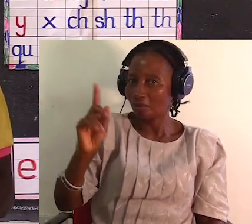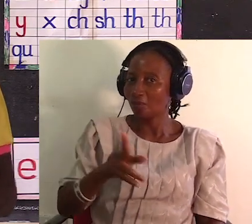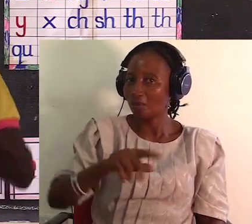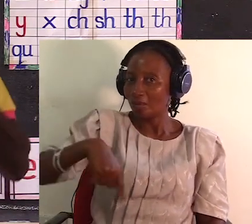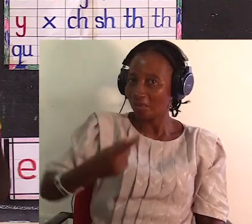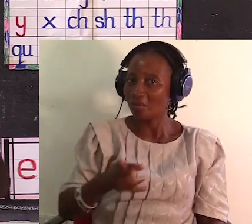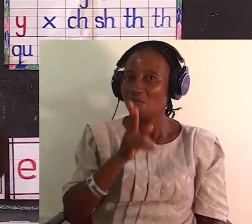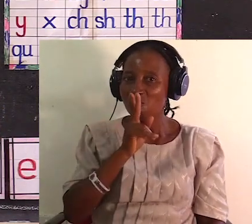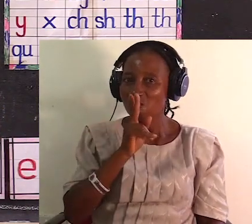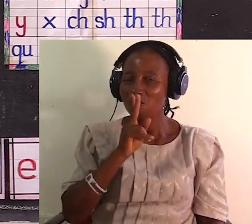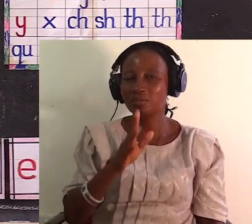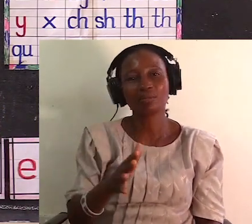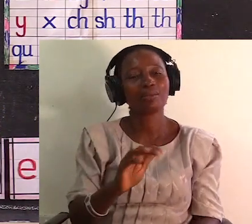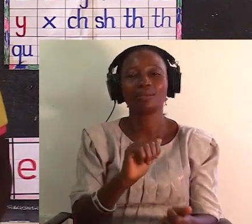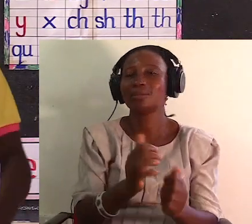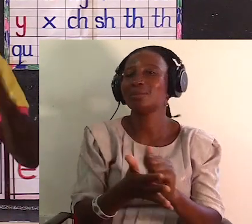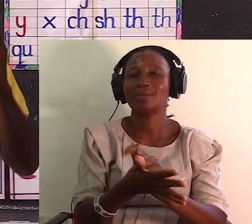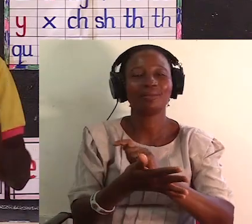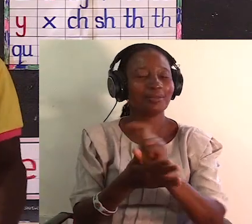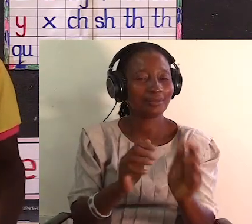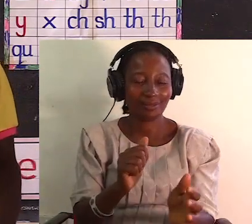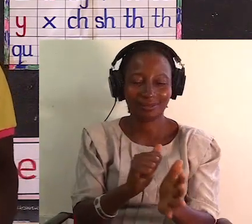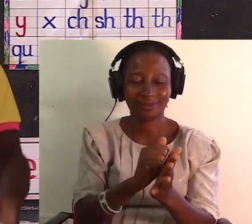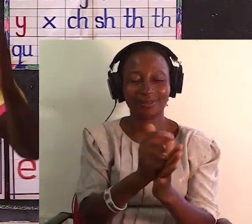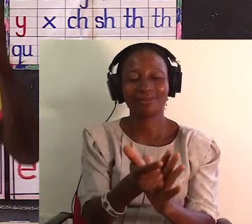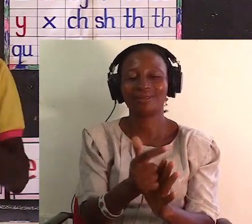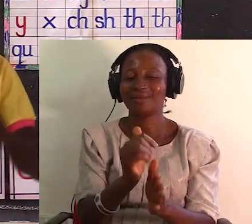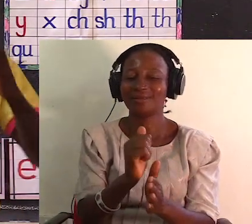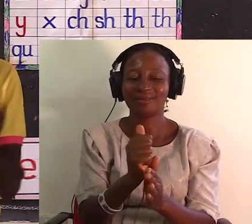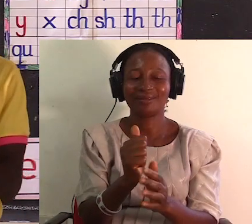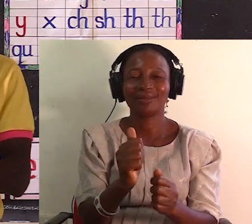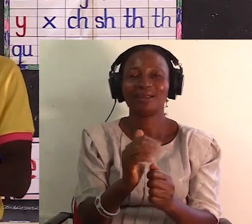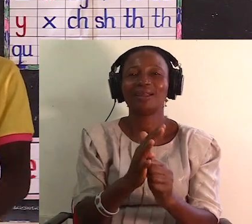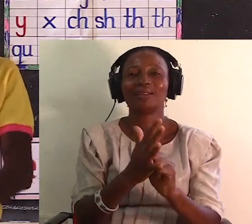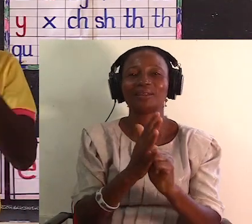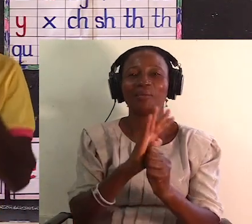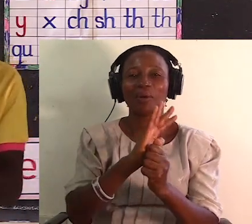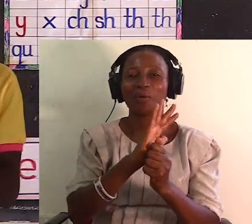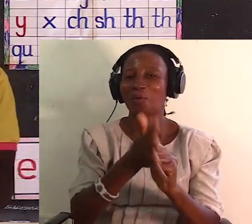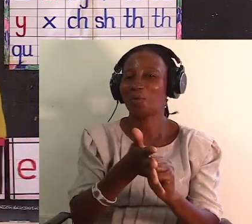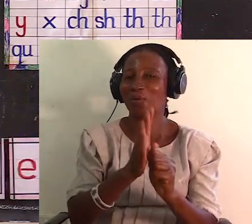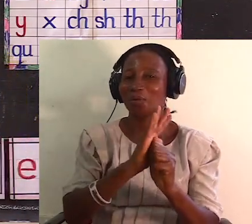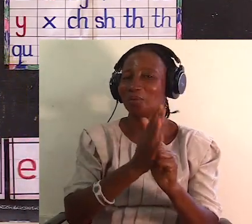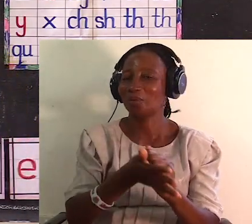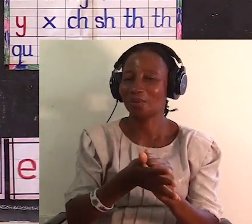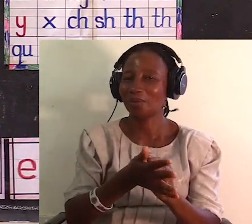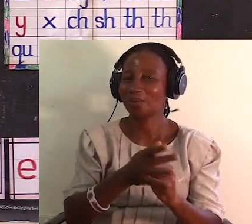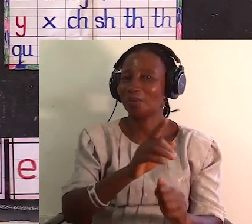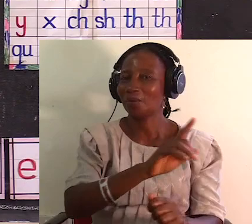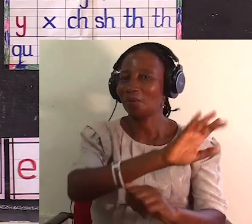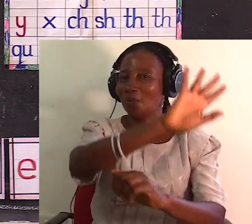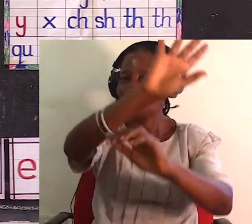Corona. Corona, corona, corona. Corona is a problem. Let's come together, fight this